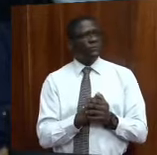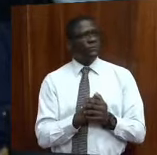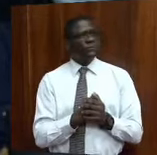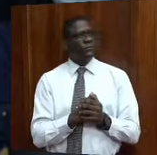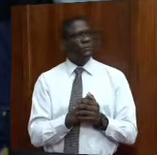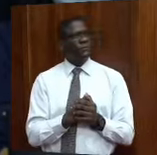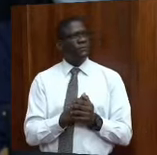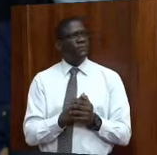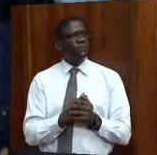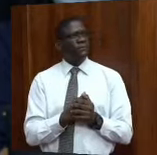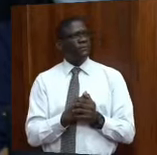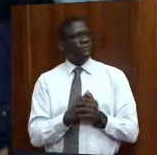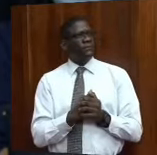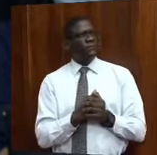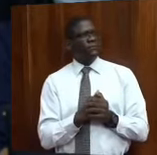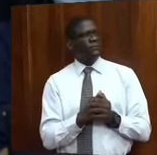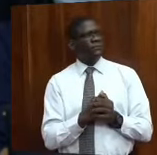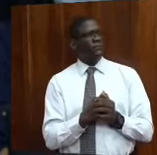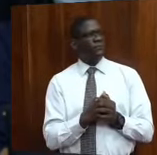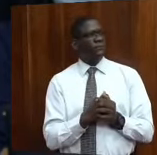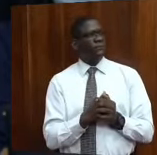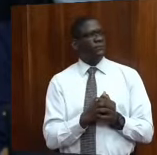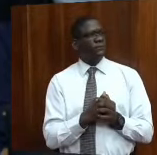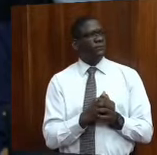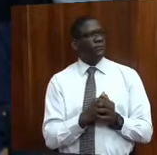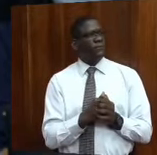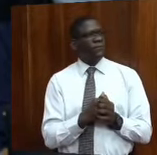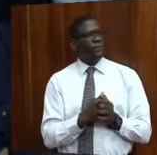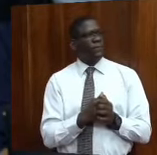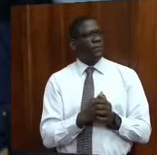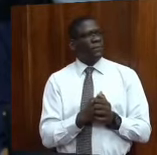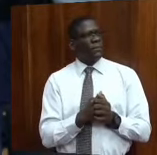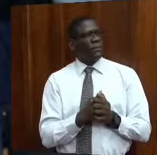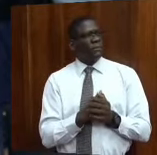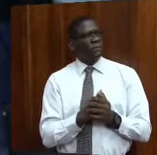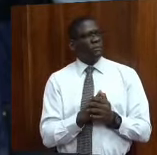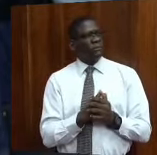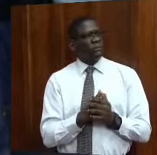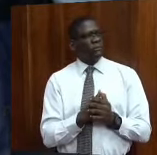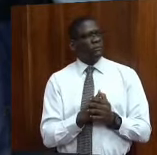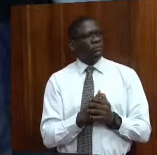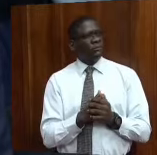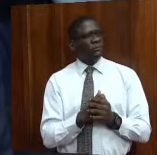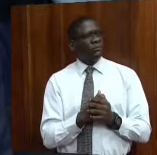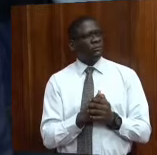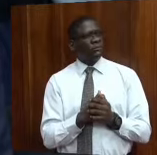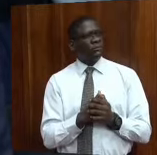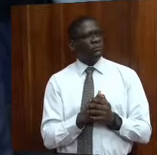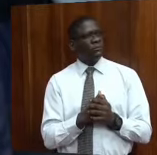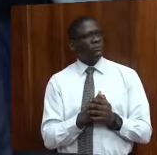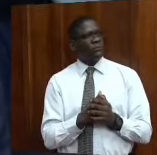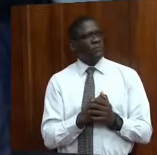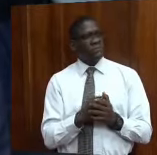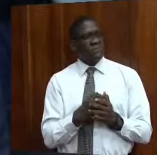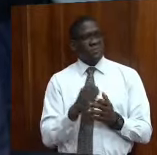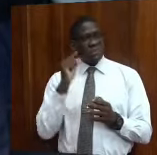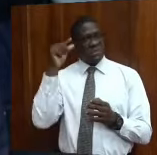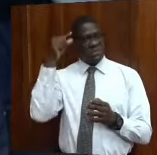on course, my government will take a responsible approach to avoid unnecessary spending and wastage,